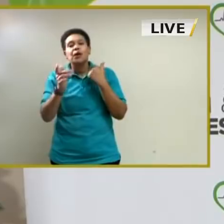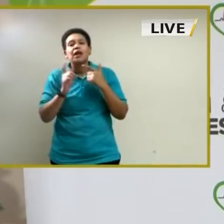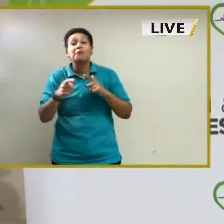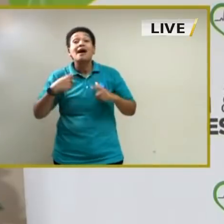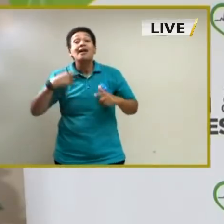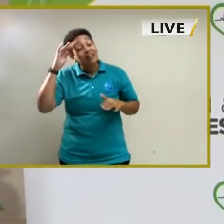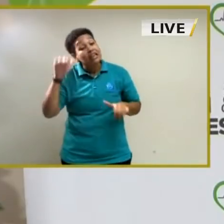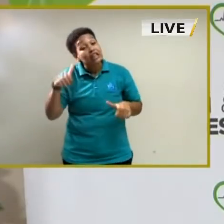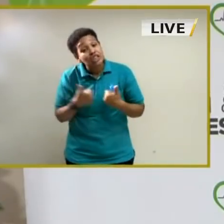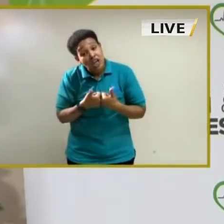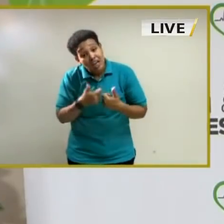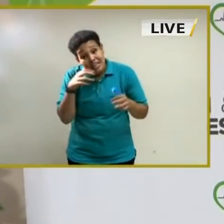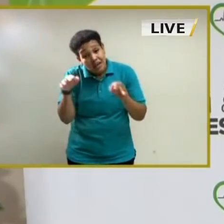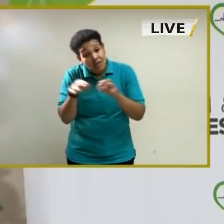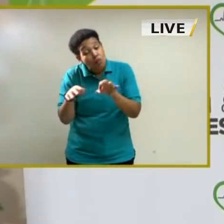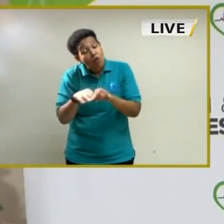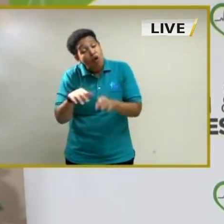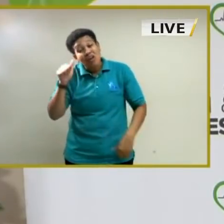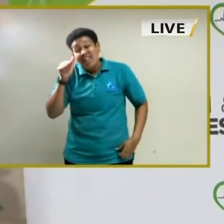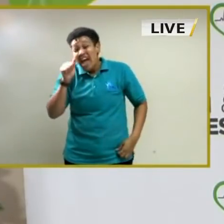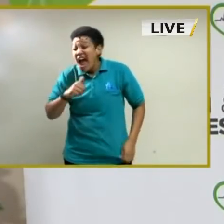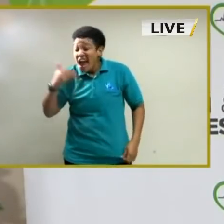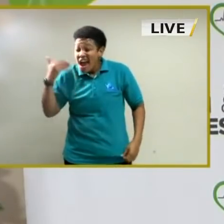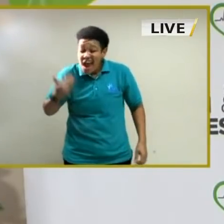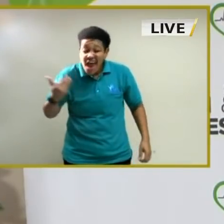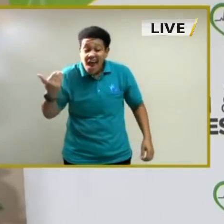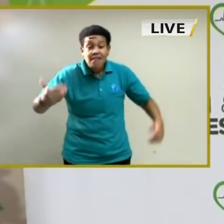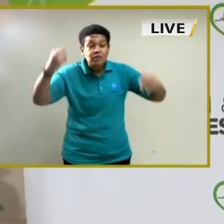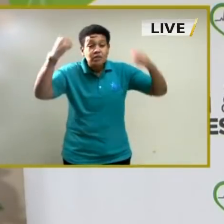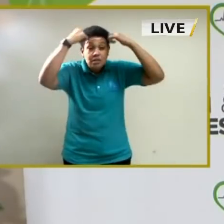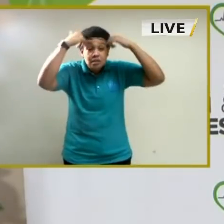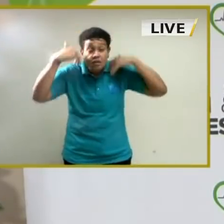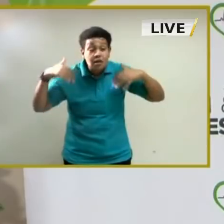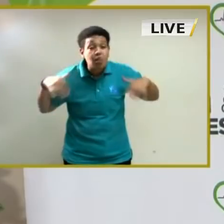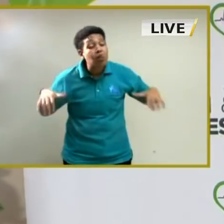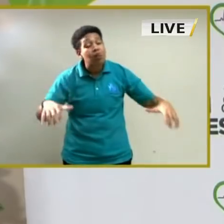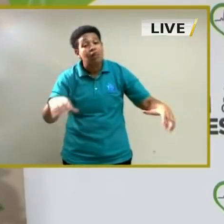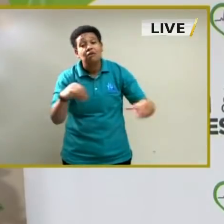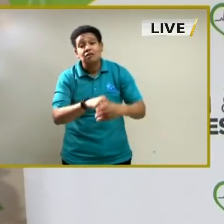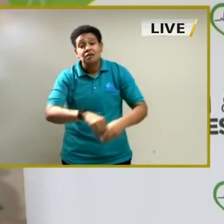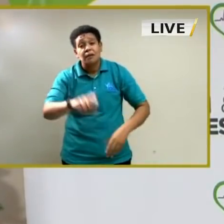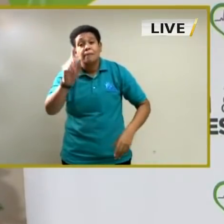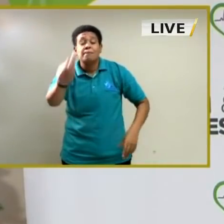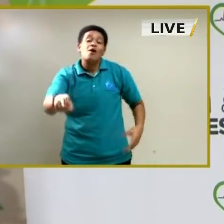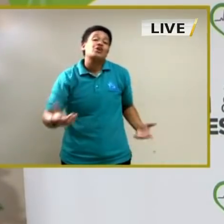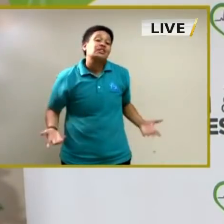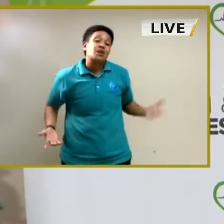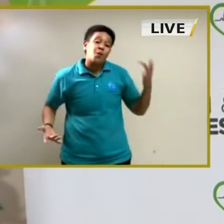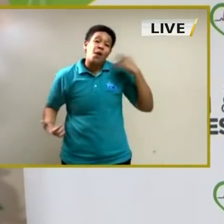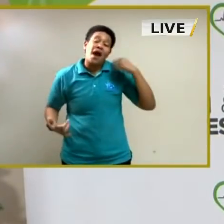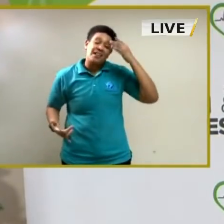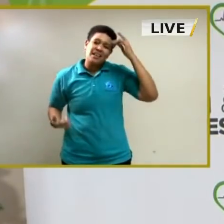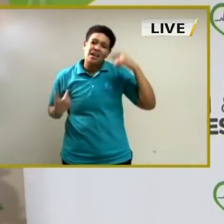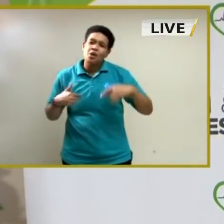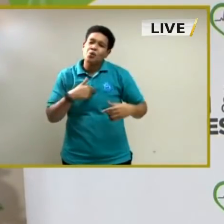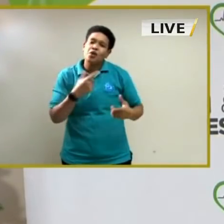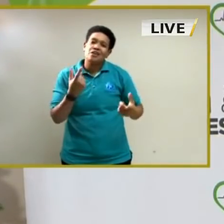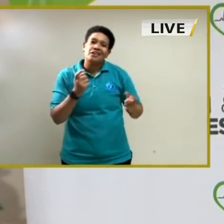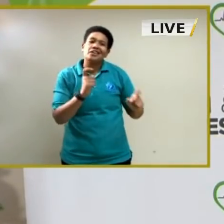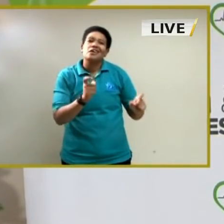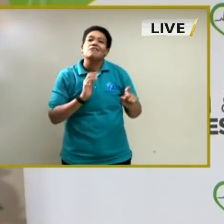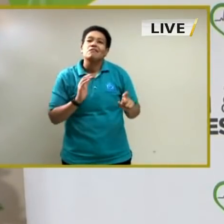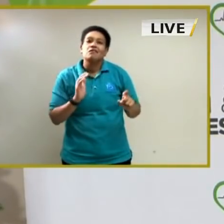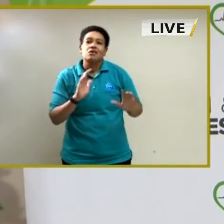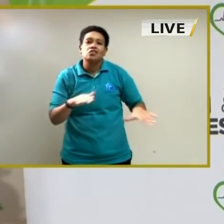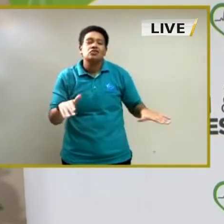challenge that is worth every single drop of sweat and effort, because I think we are doing our children a